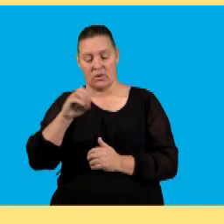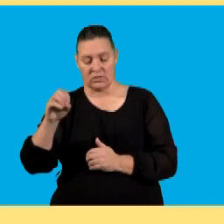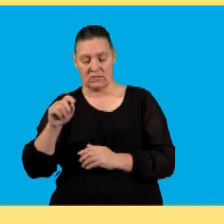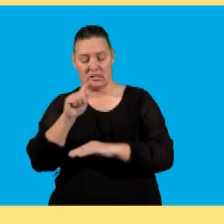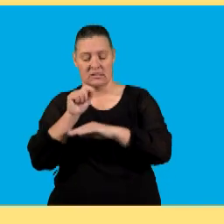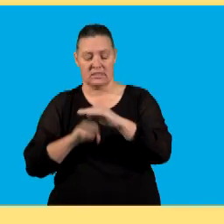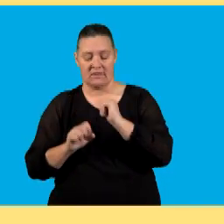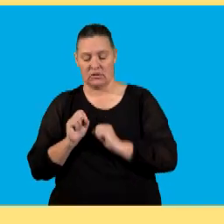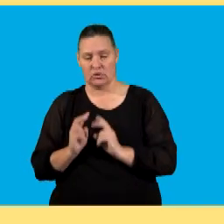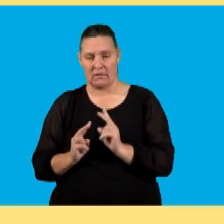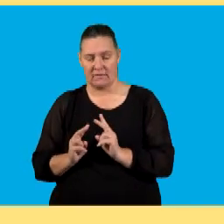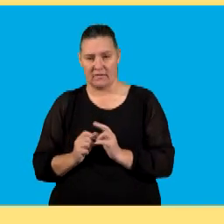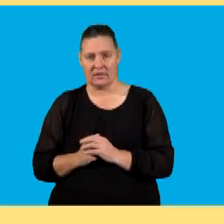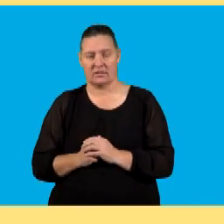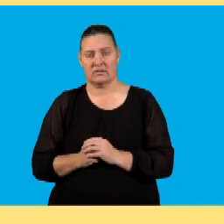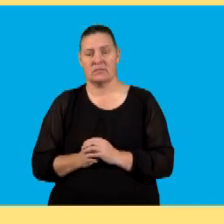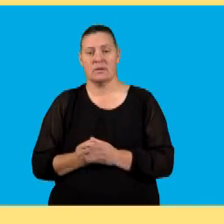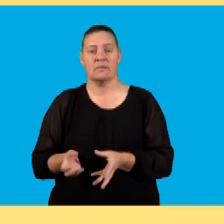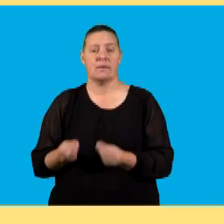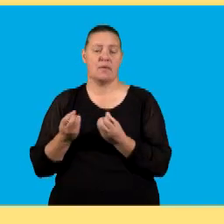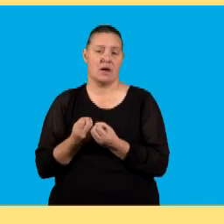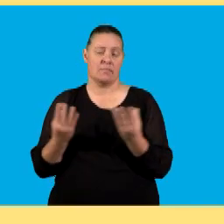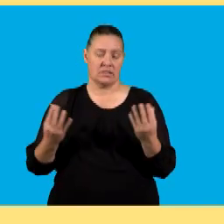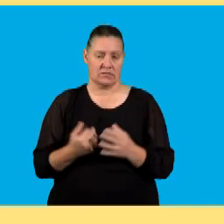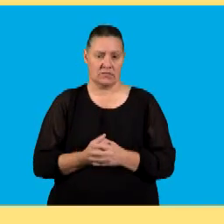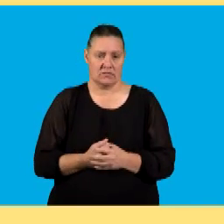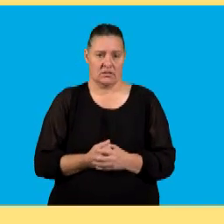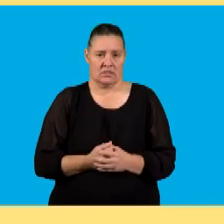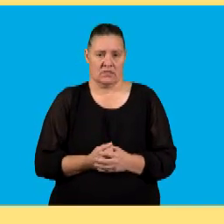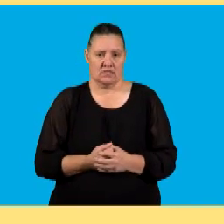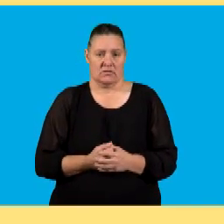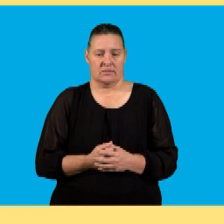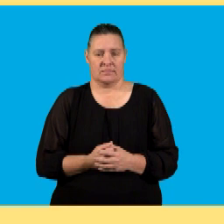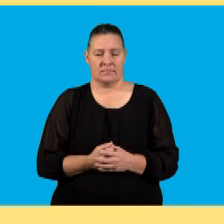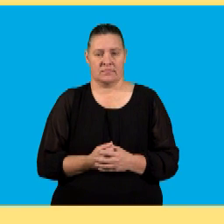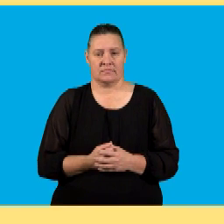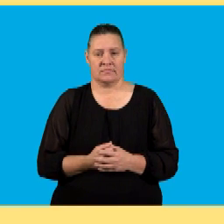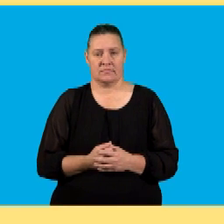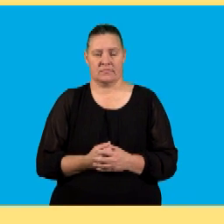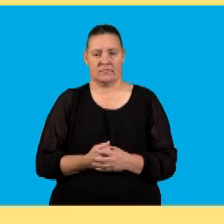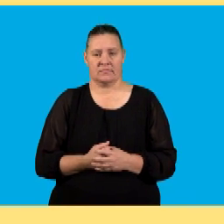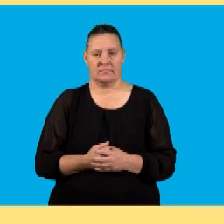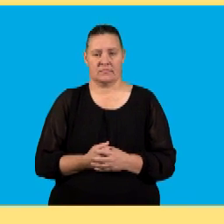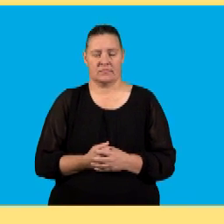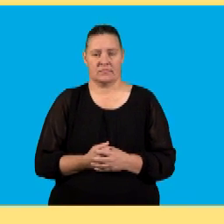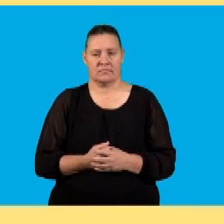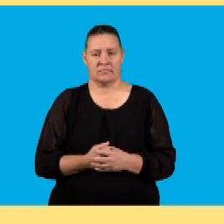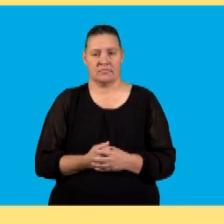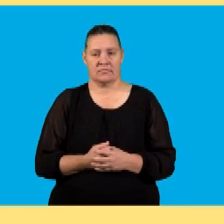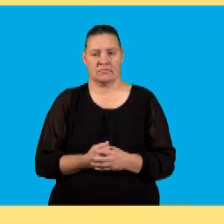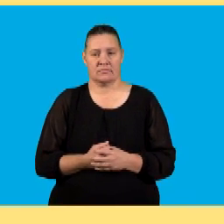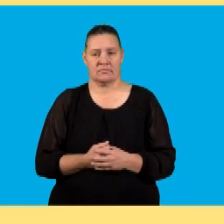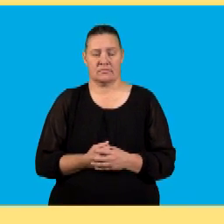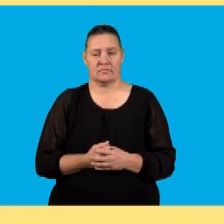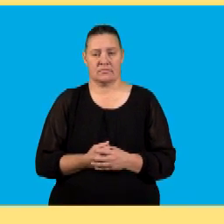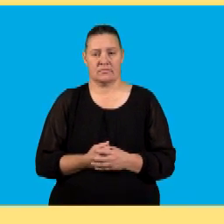48,000, divide that by 12. I want you to punch that in your calculator and give me the figure.